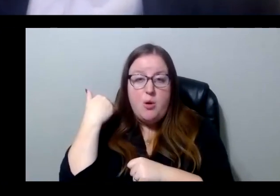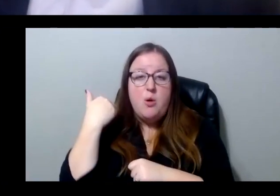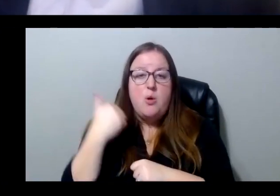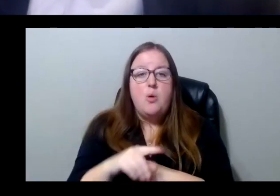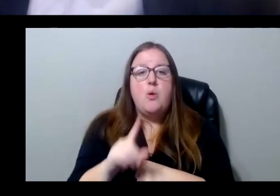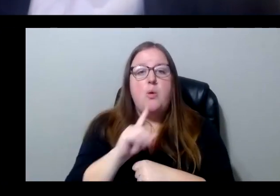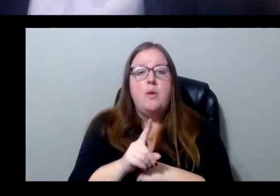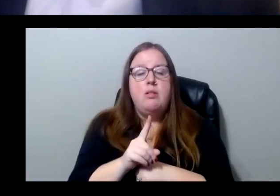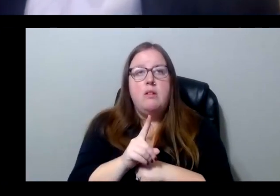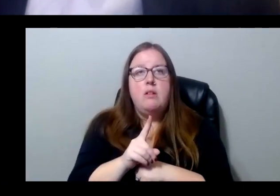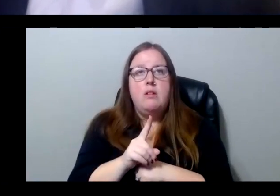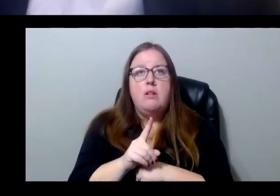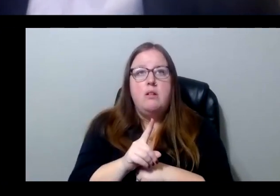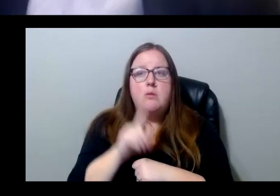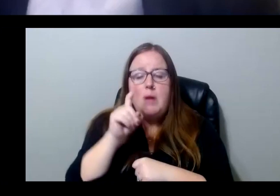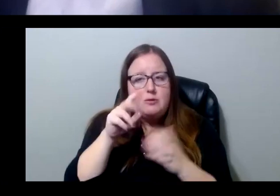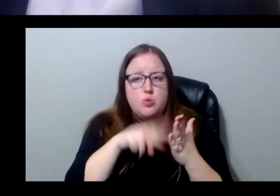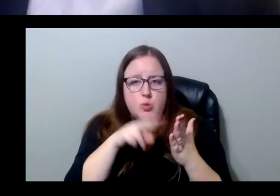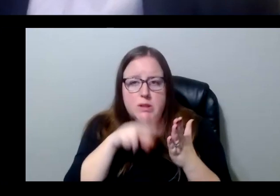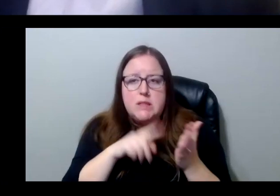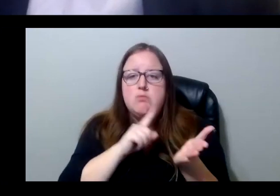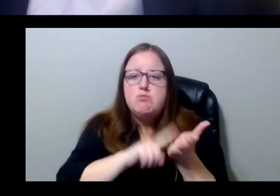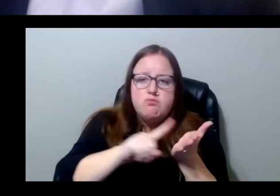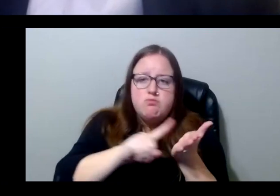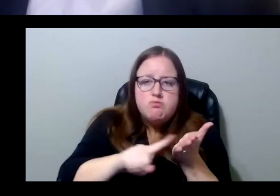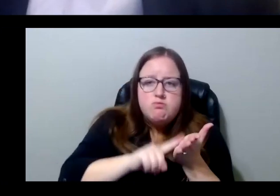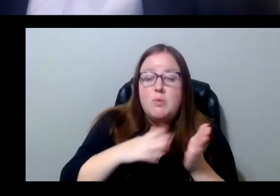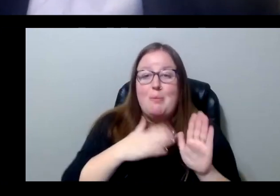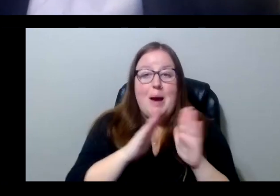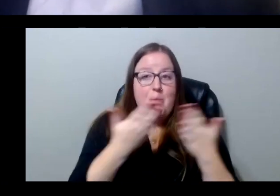create, in some sense, these authentic characters.